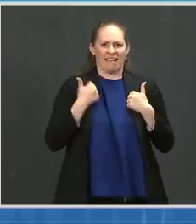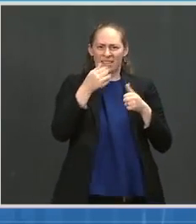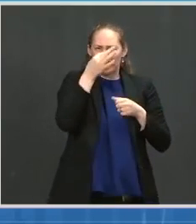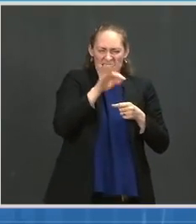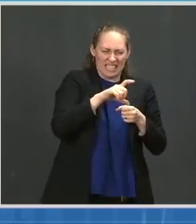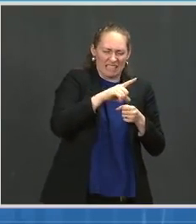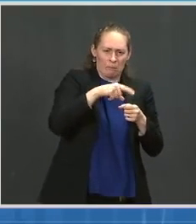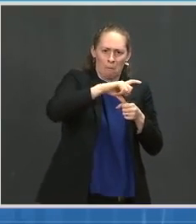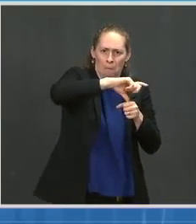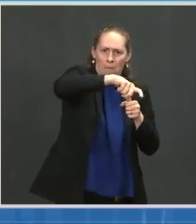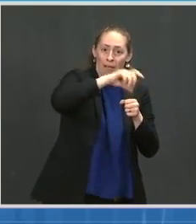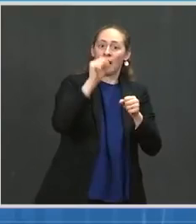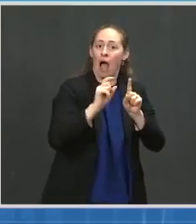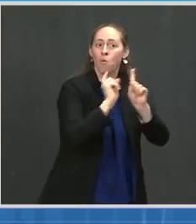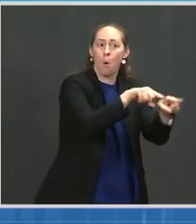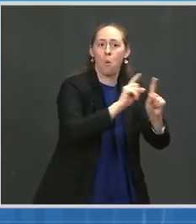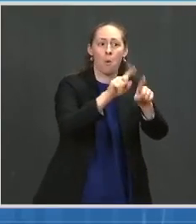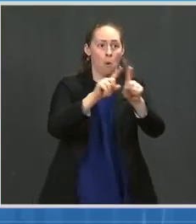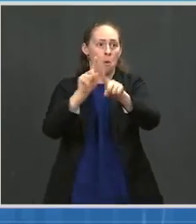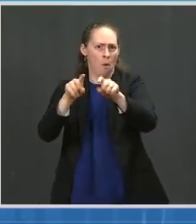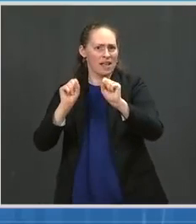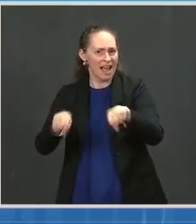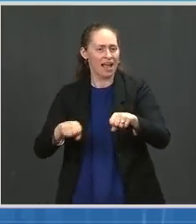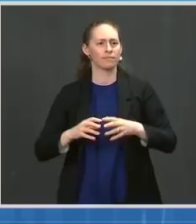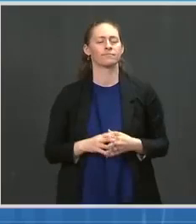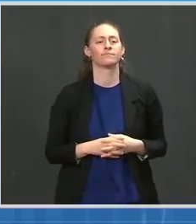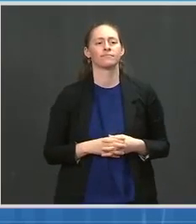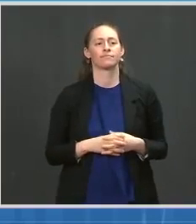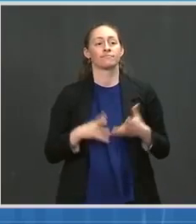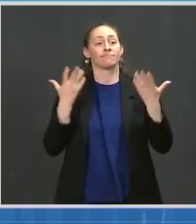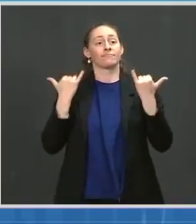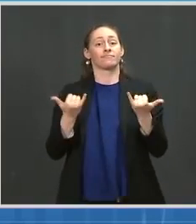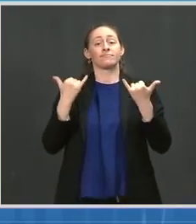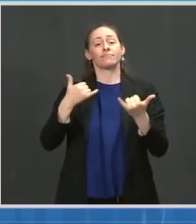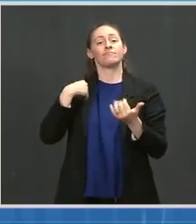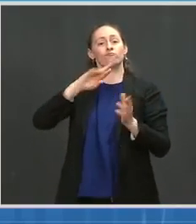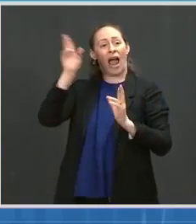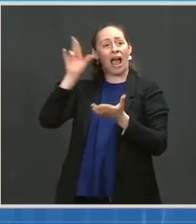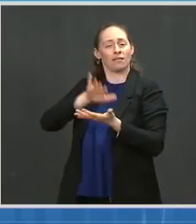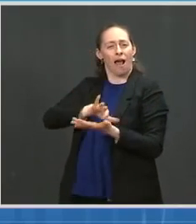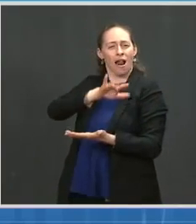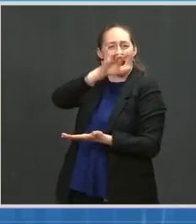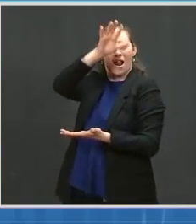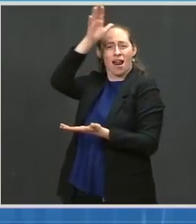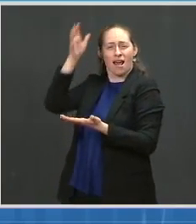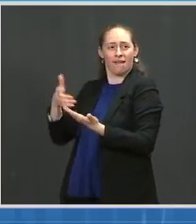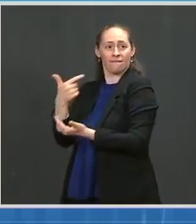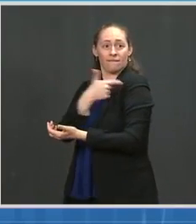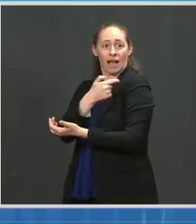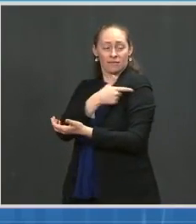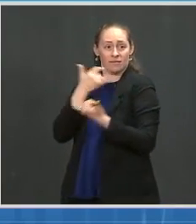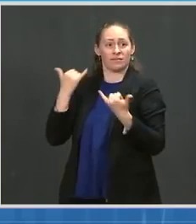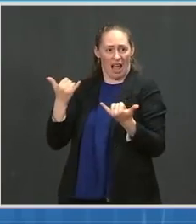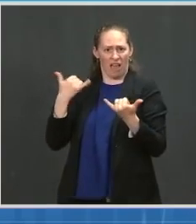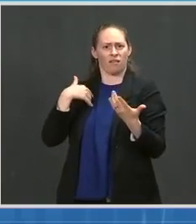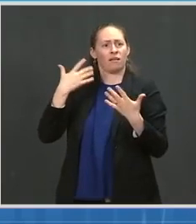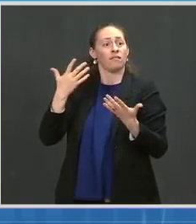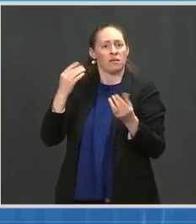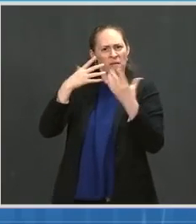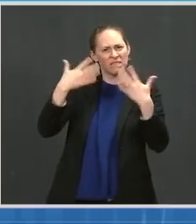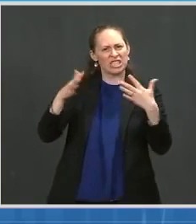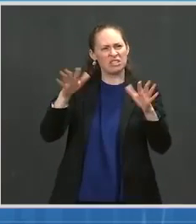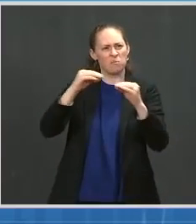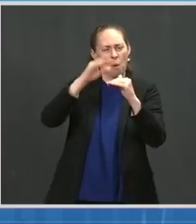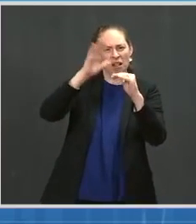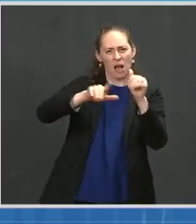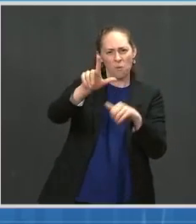On vaccine supply, this week a total of more than 28 million doses went out to states, tribes, and territories and